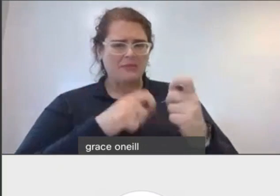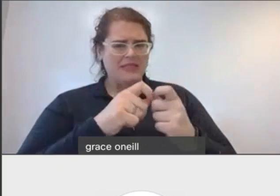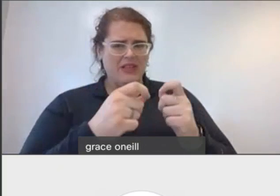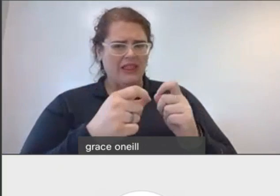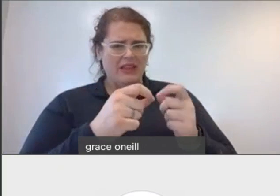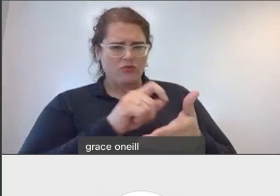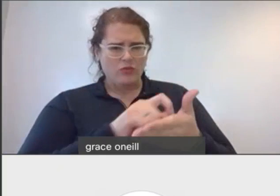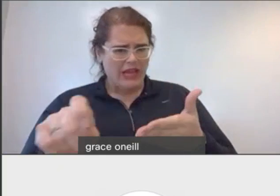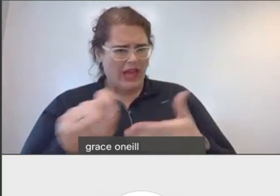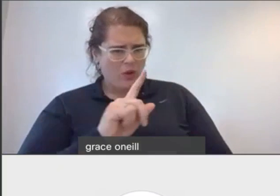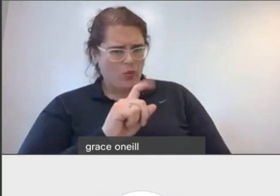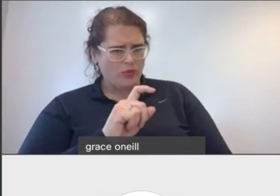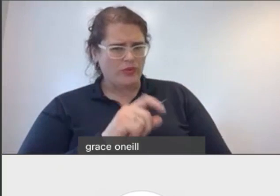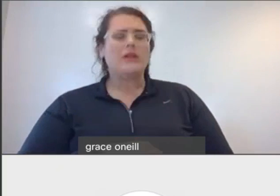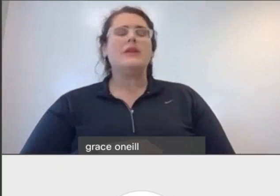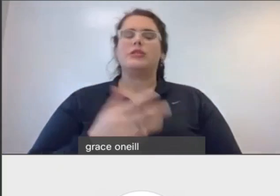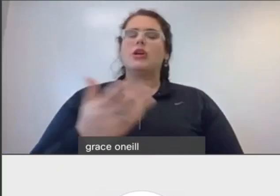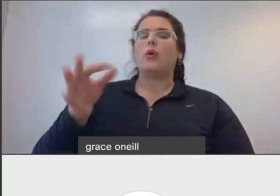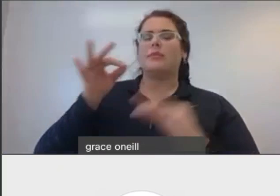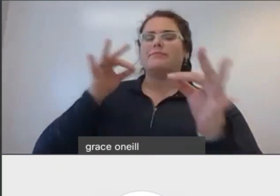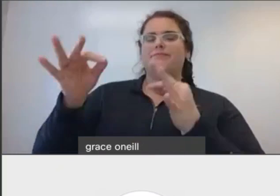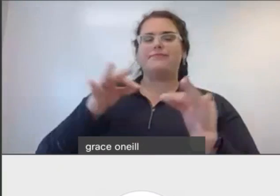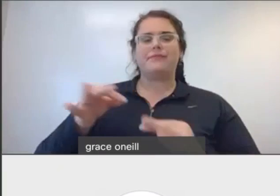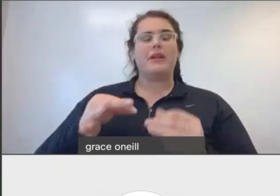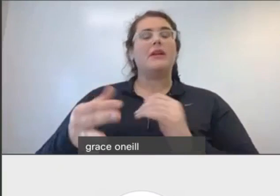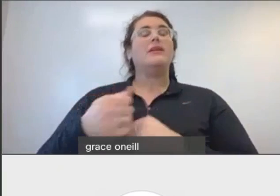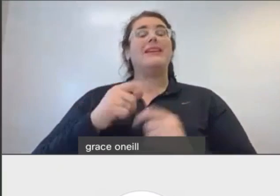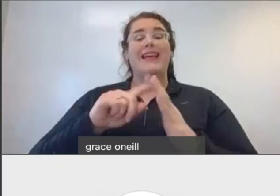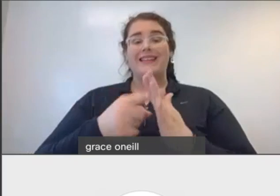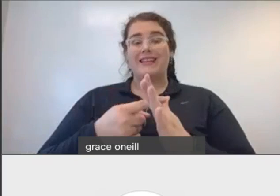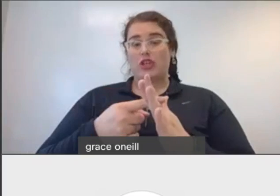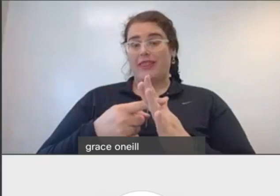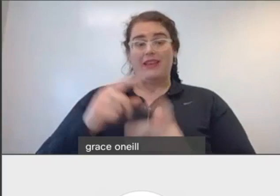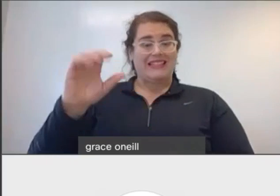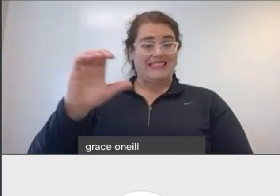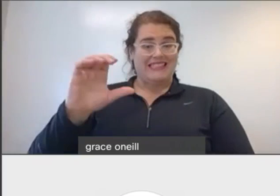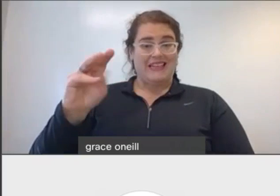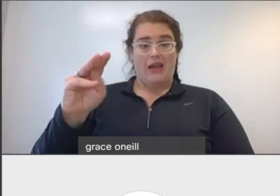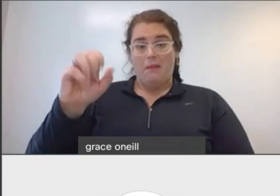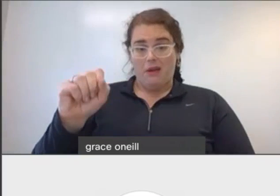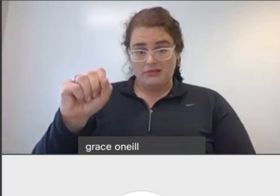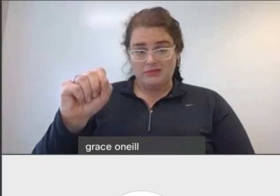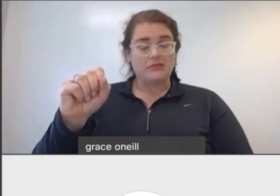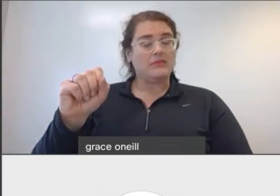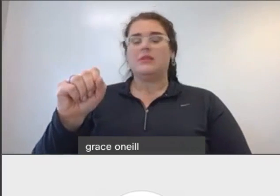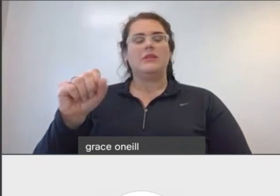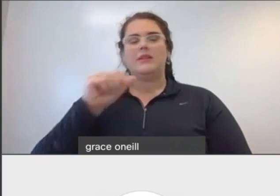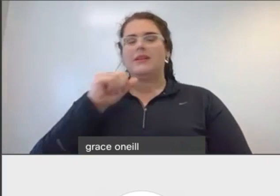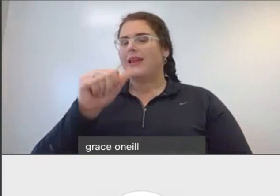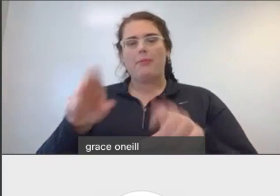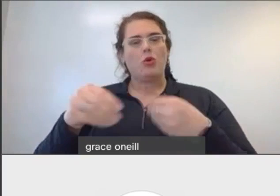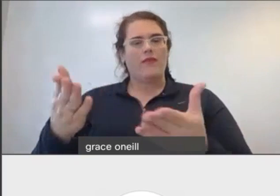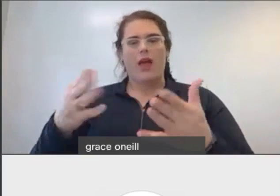K, so initially CMS did not provide for the